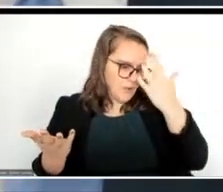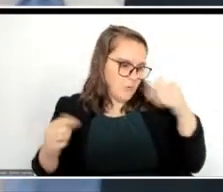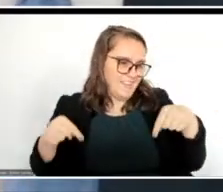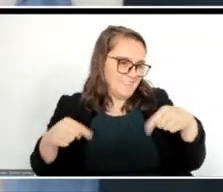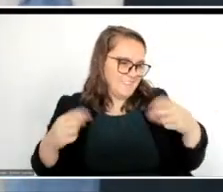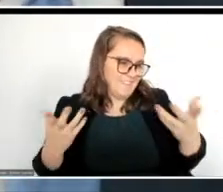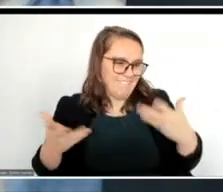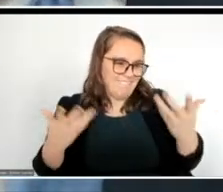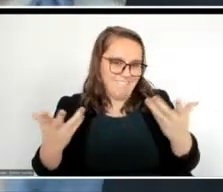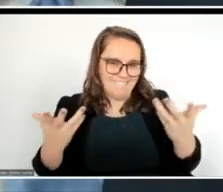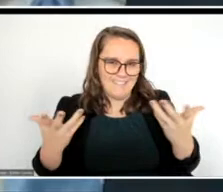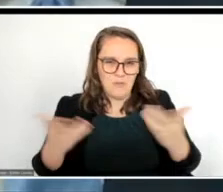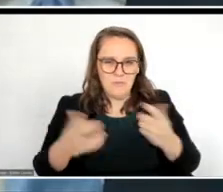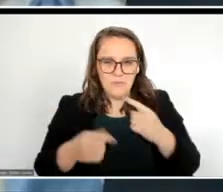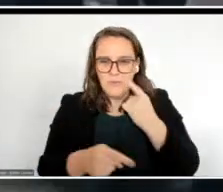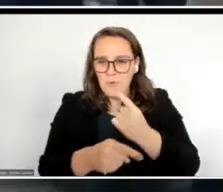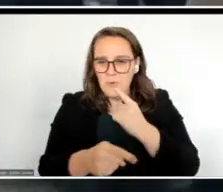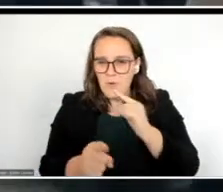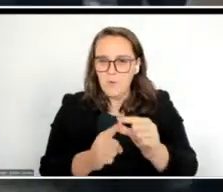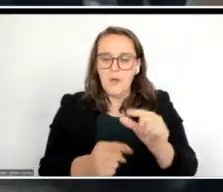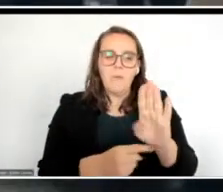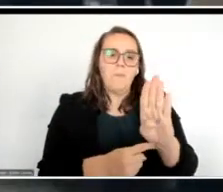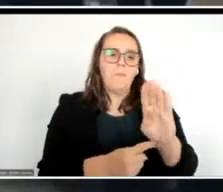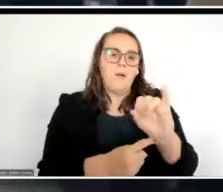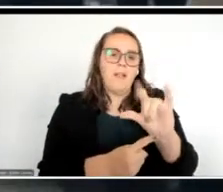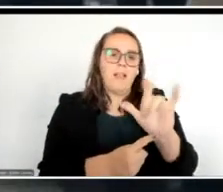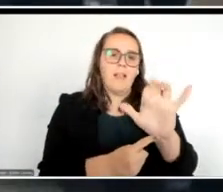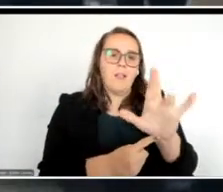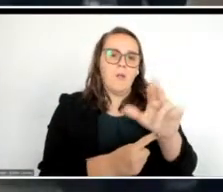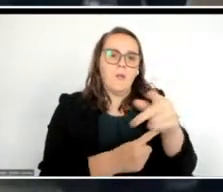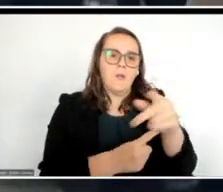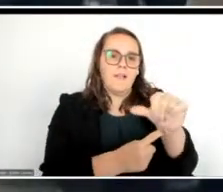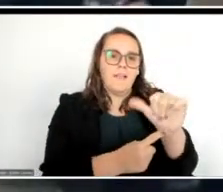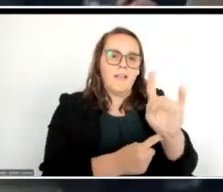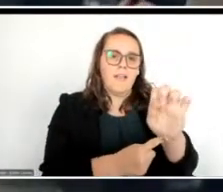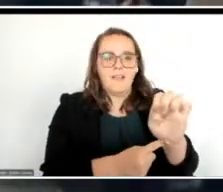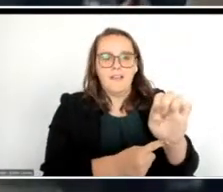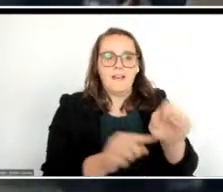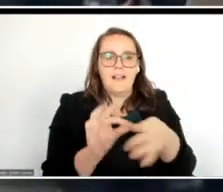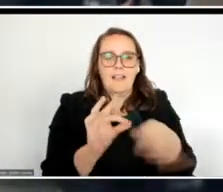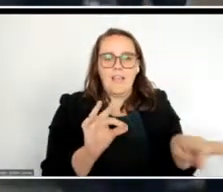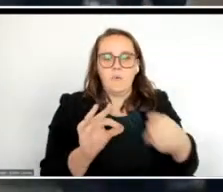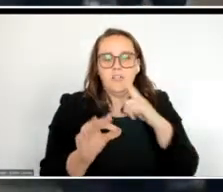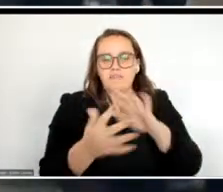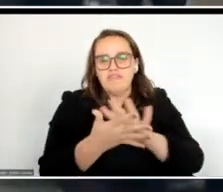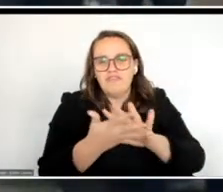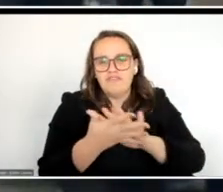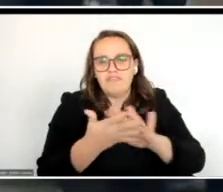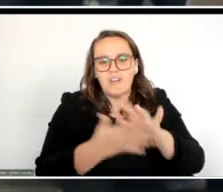what's the right word, boilerplate language? Who was in his office drafted the order?